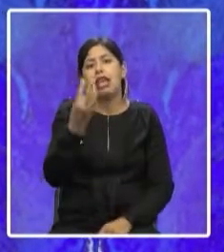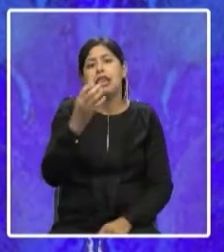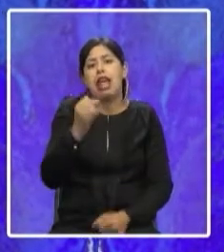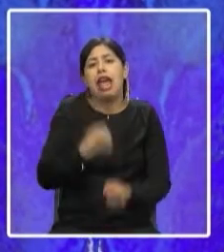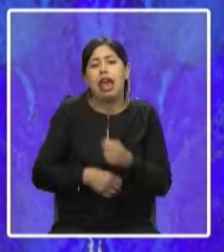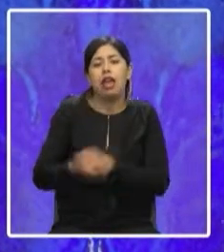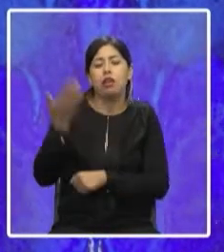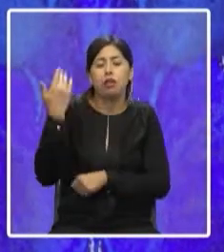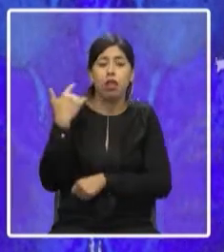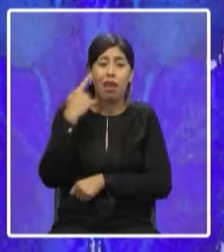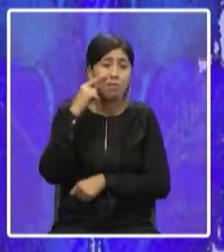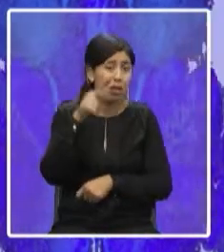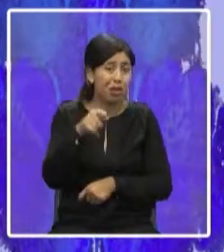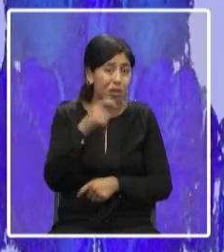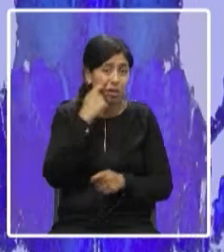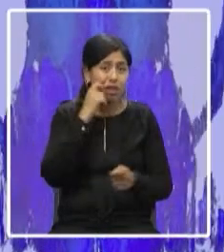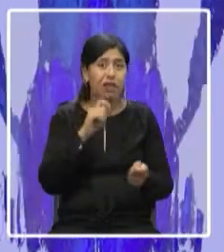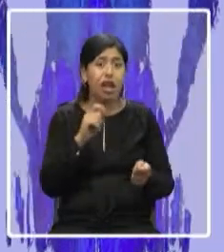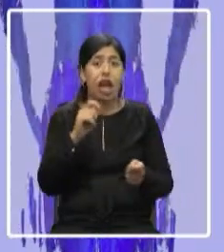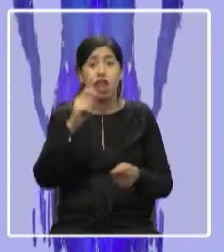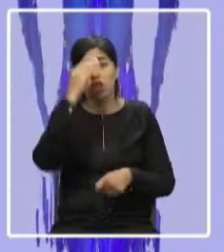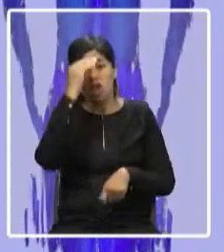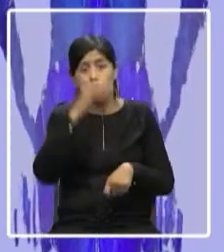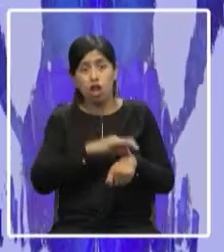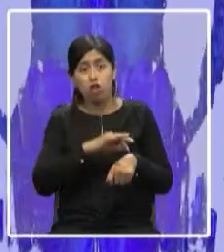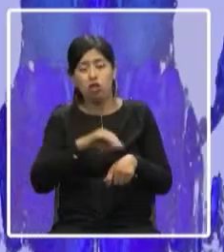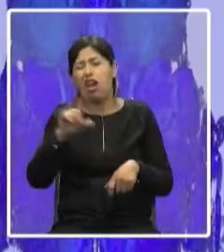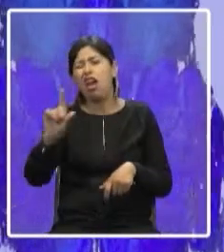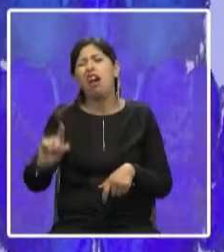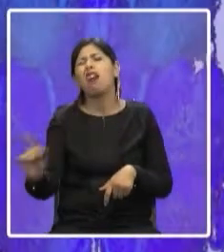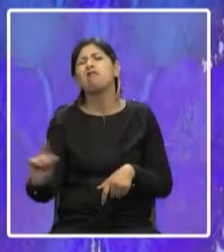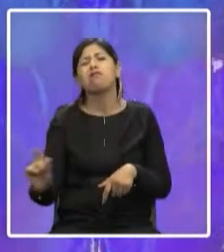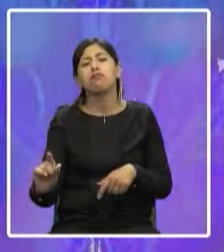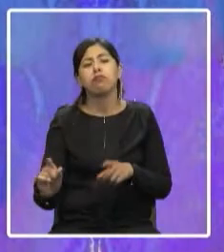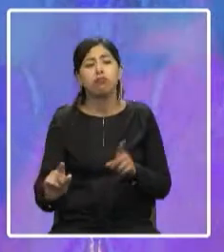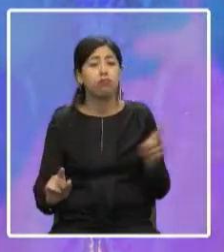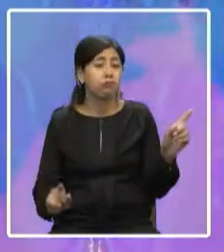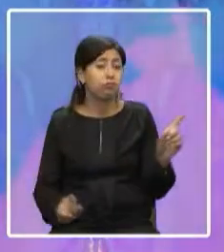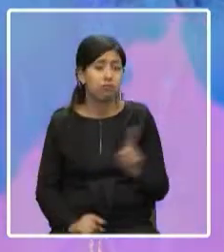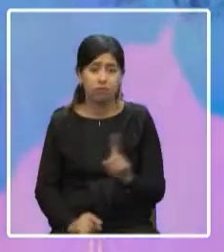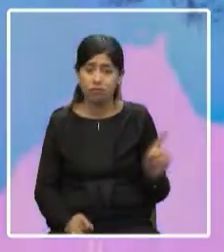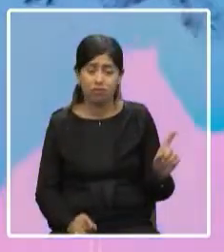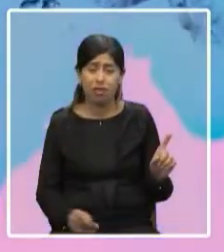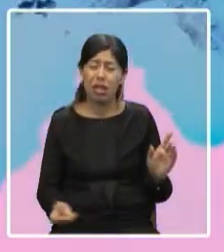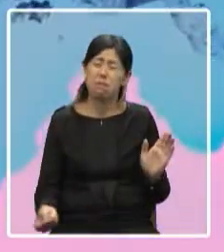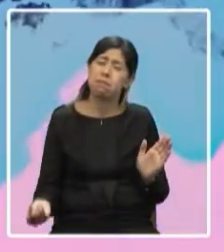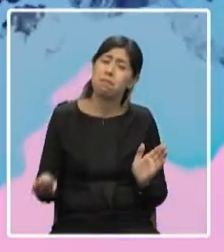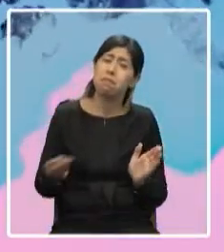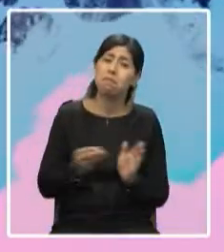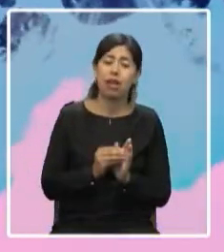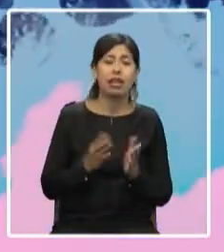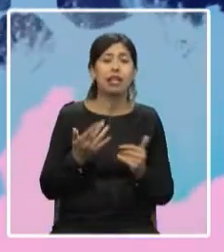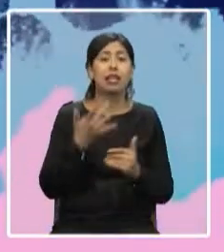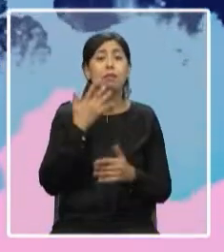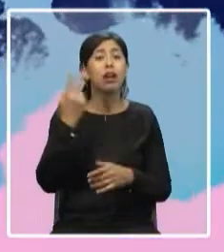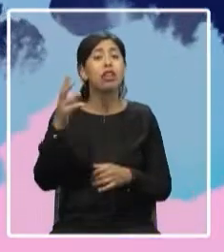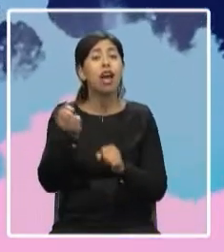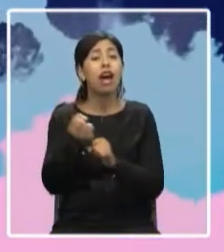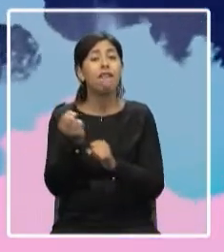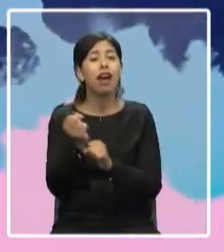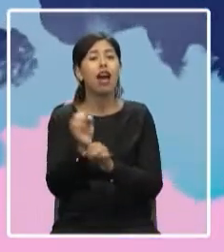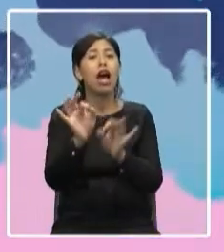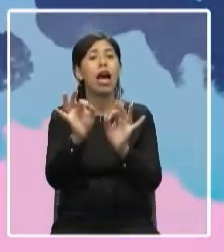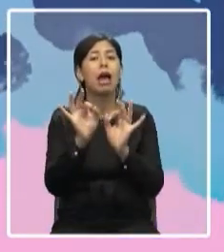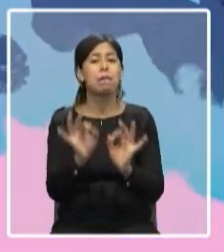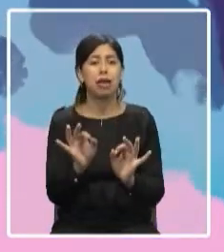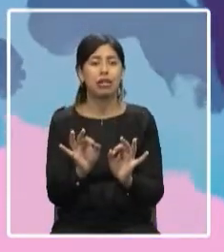or less necessary. They make them more valuable because they can do a better job of pinpointing medical disease,